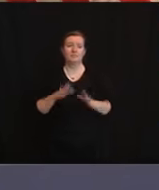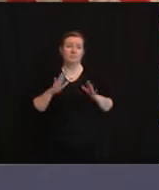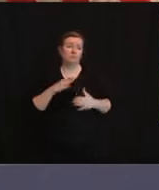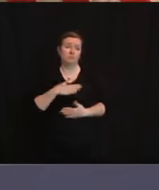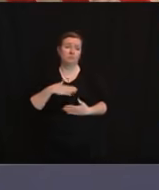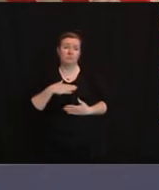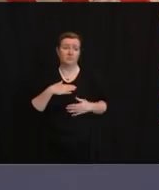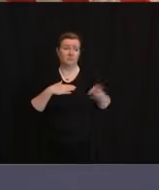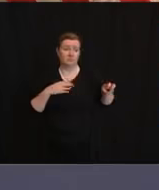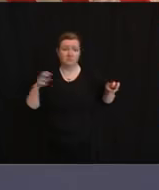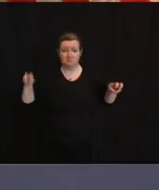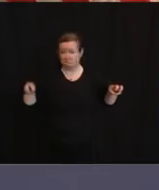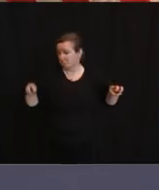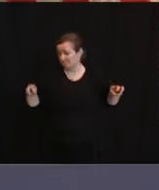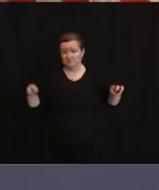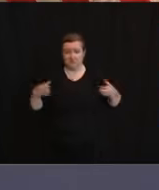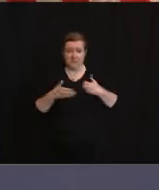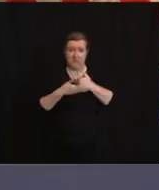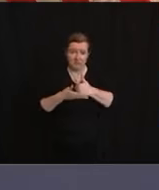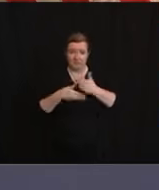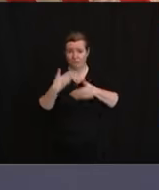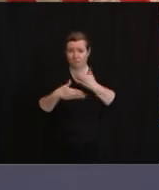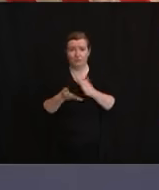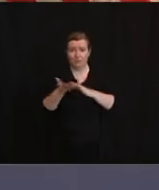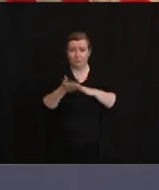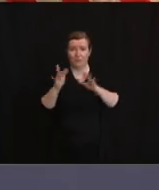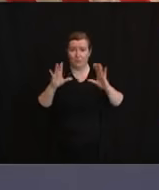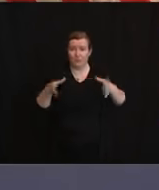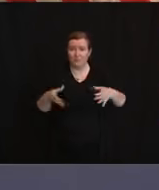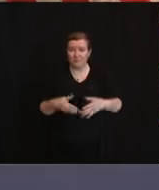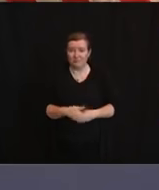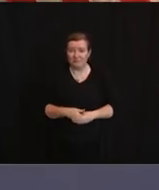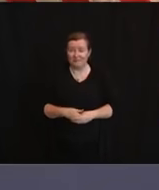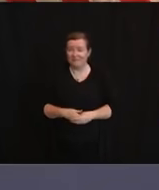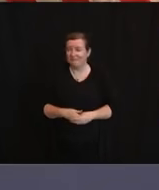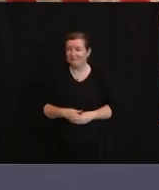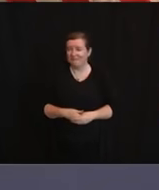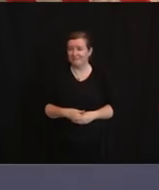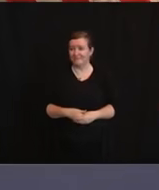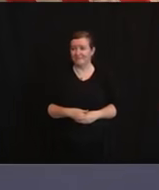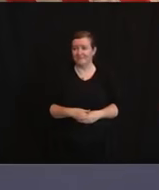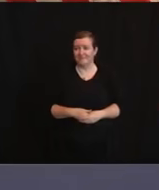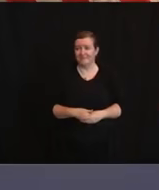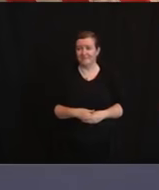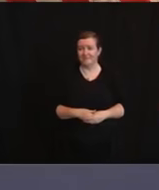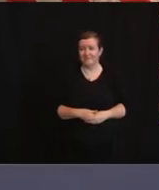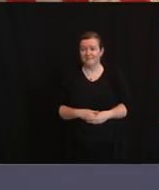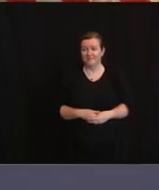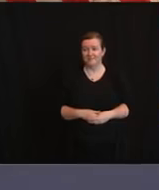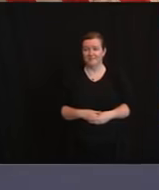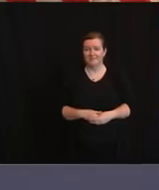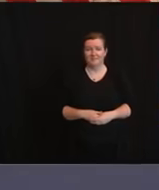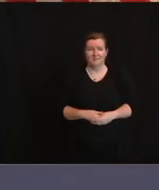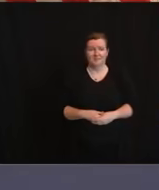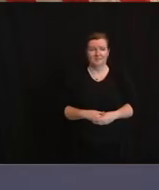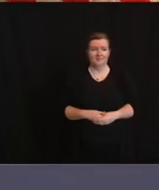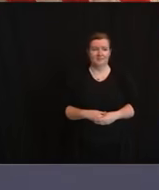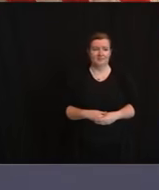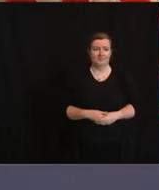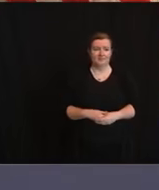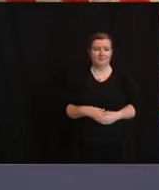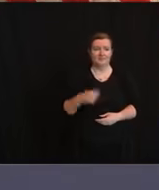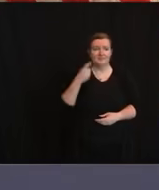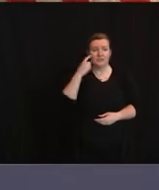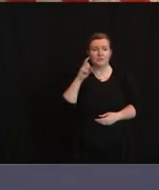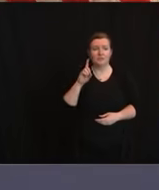officio from our government to make sure there's connective tissue. You also notice that both Dr. Rich Bessler and Jay